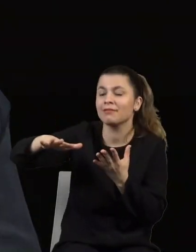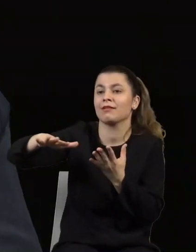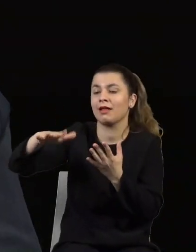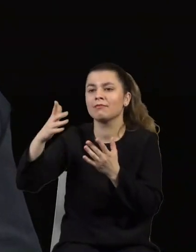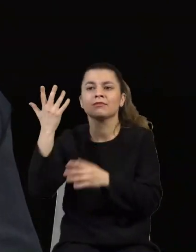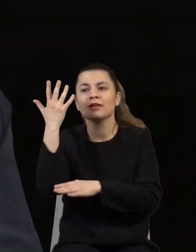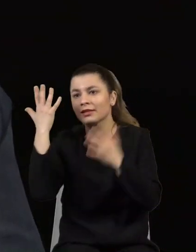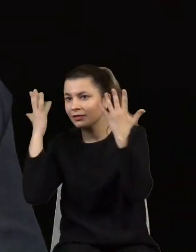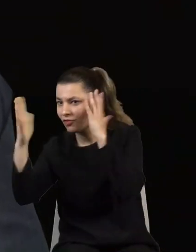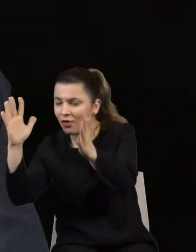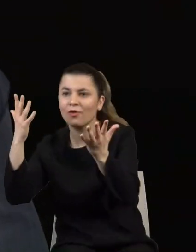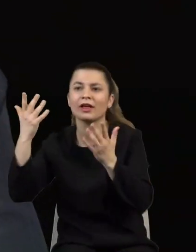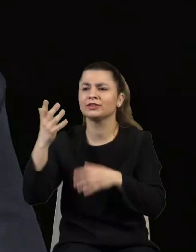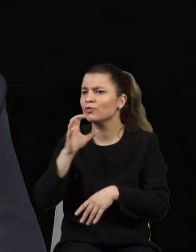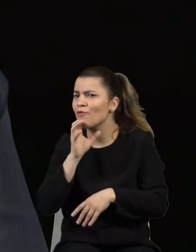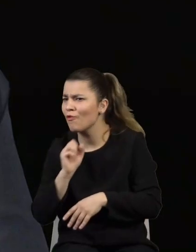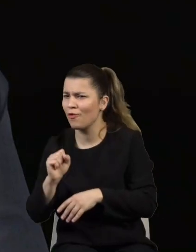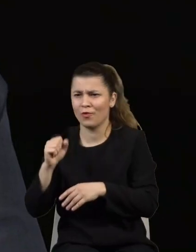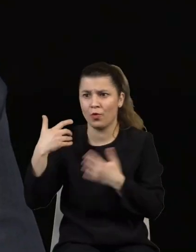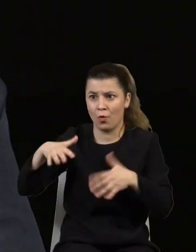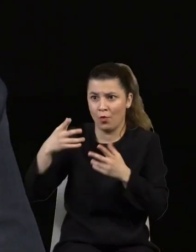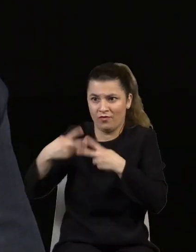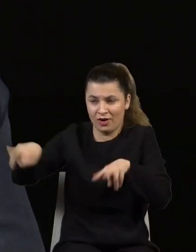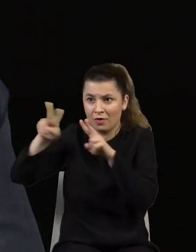our population. And